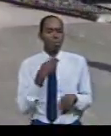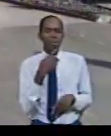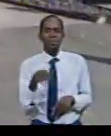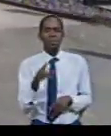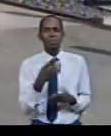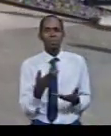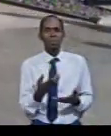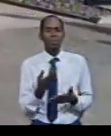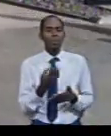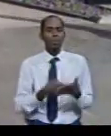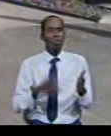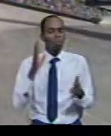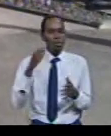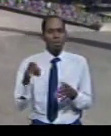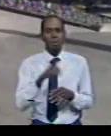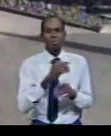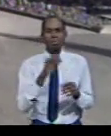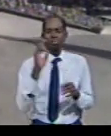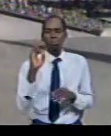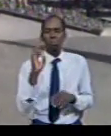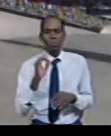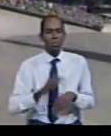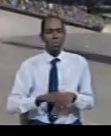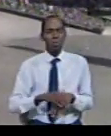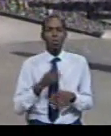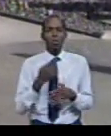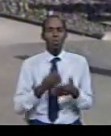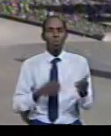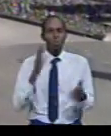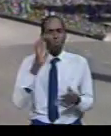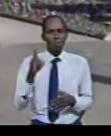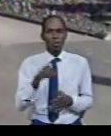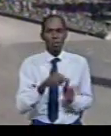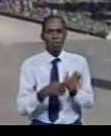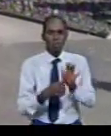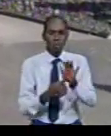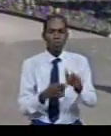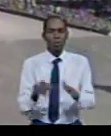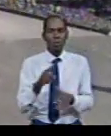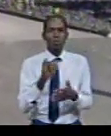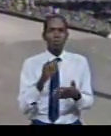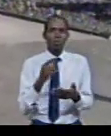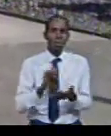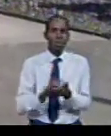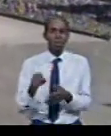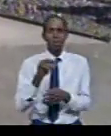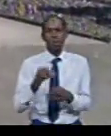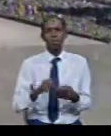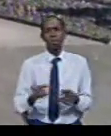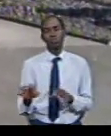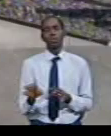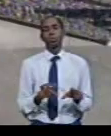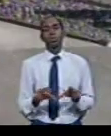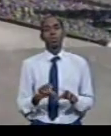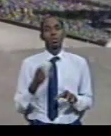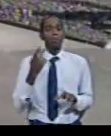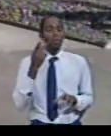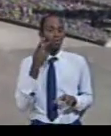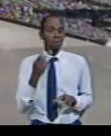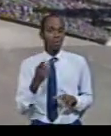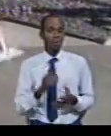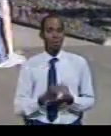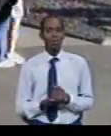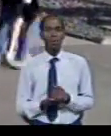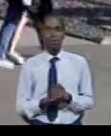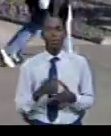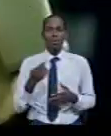they emphasize? What do they show them they ought to do? When those Pharisees went out to evangelize at